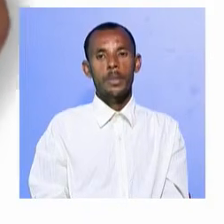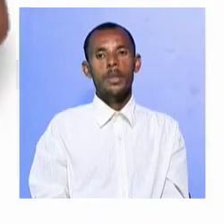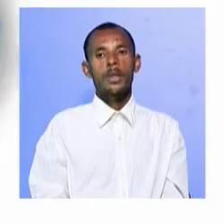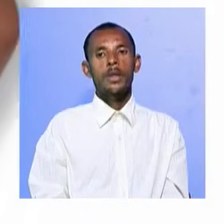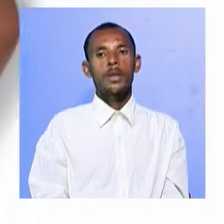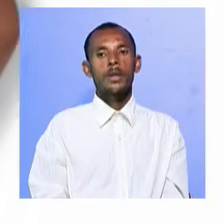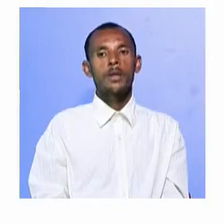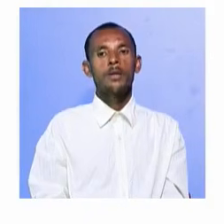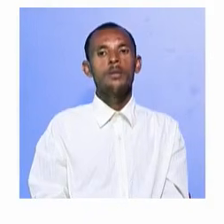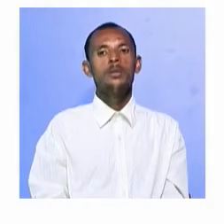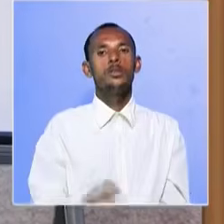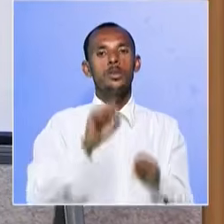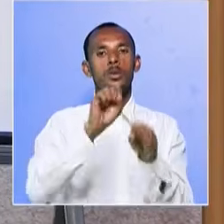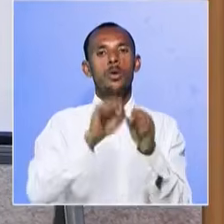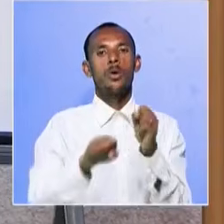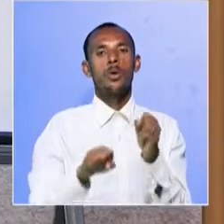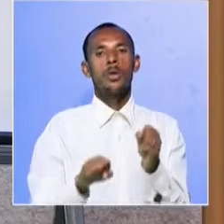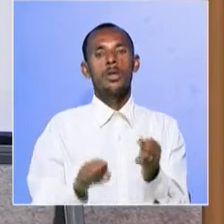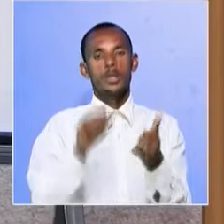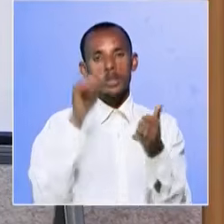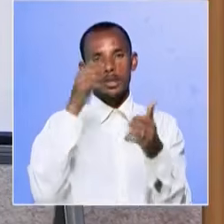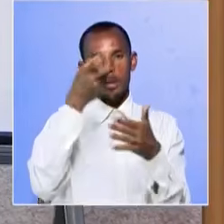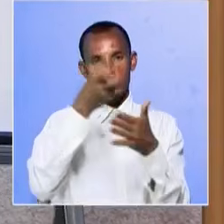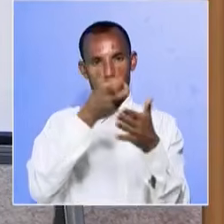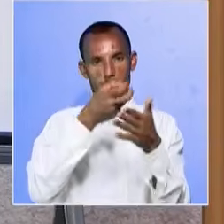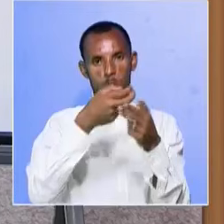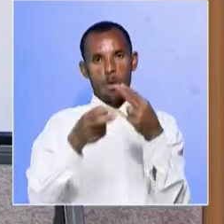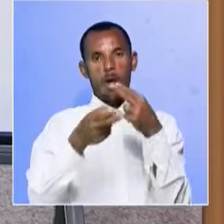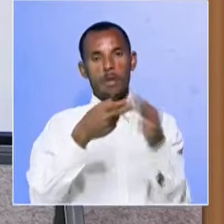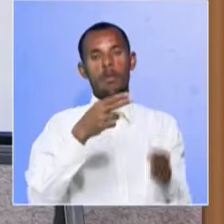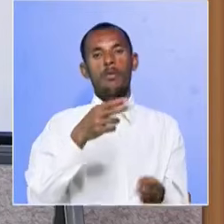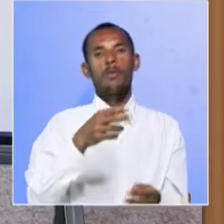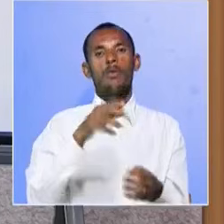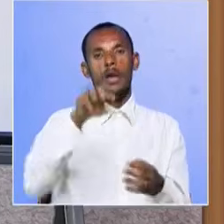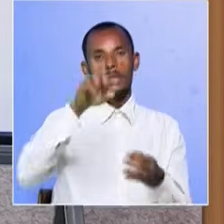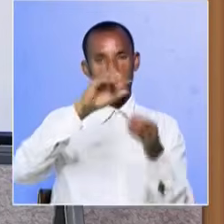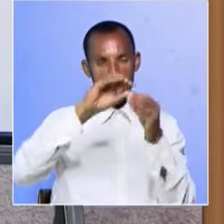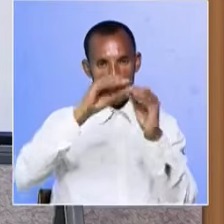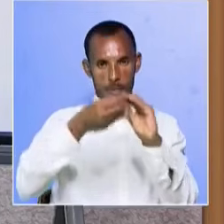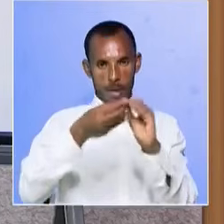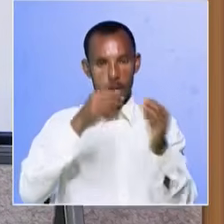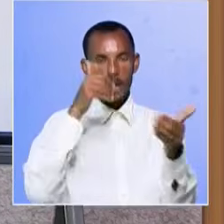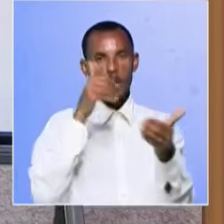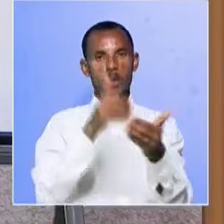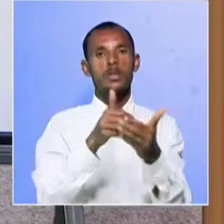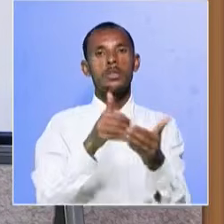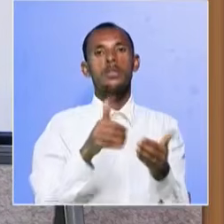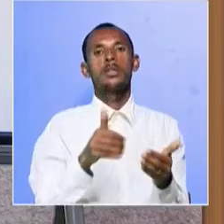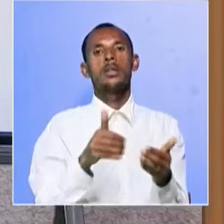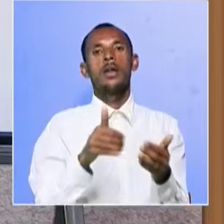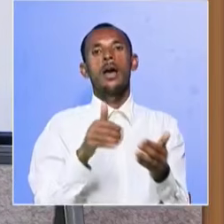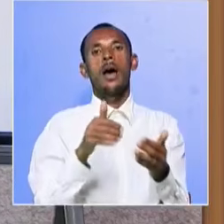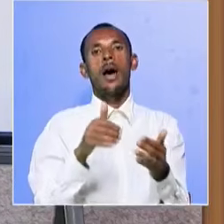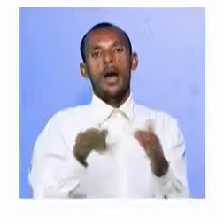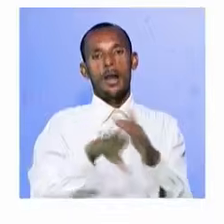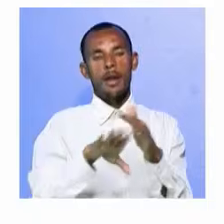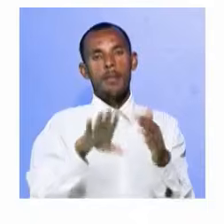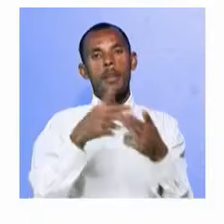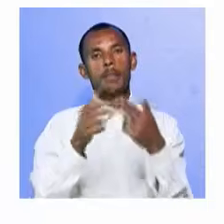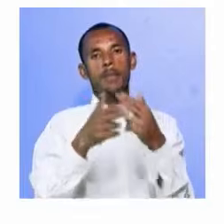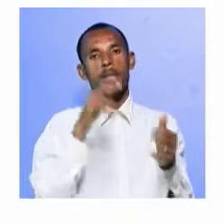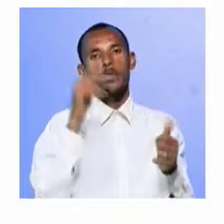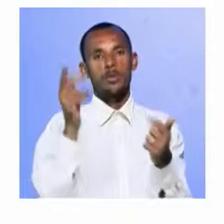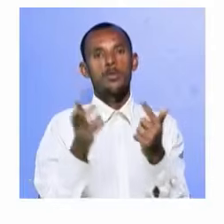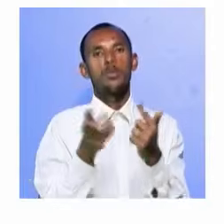So the product of rational number is closed under multiplication. The second one